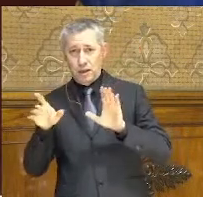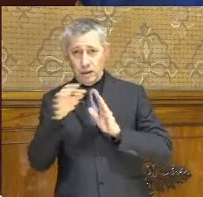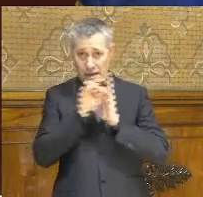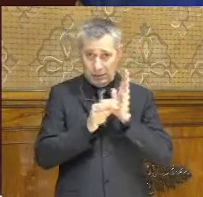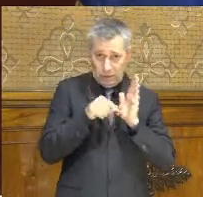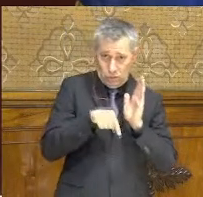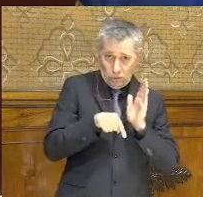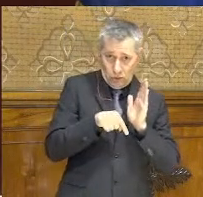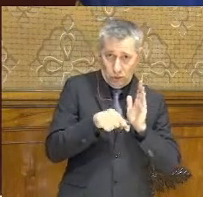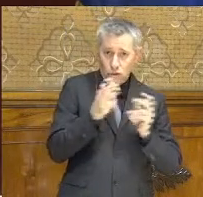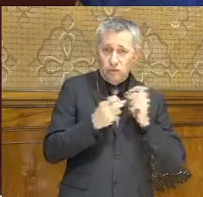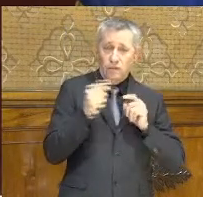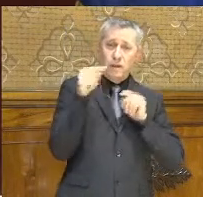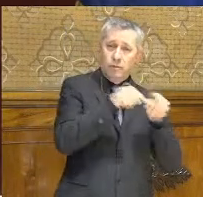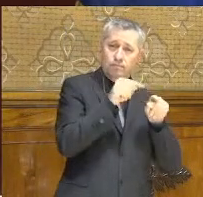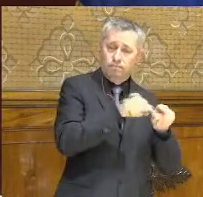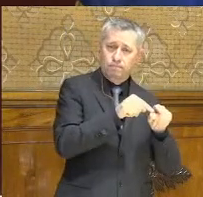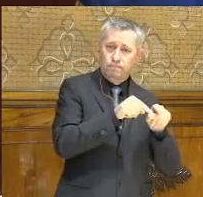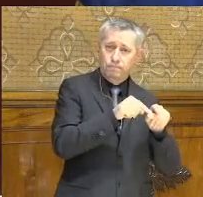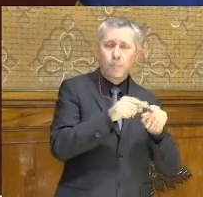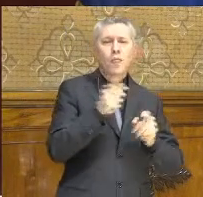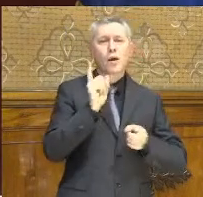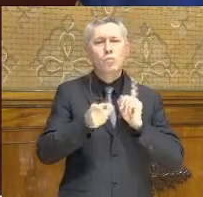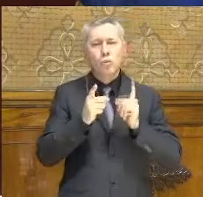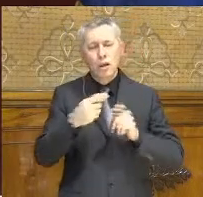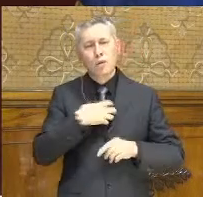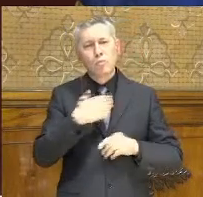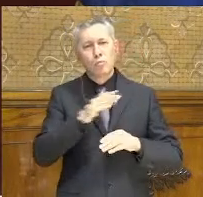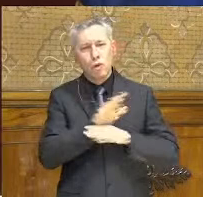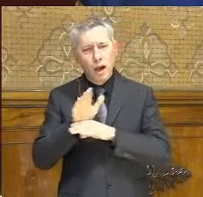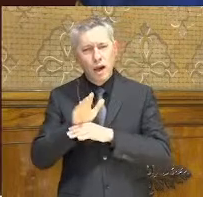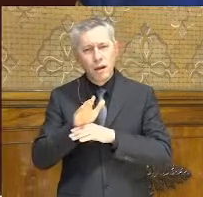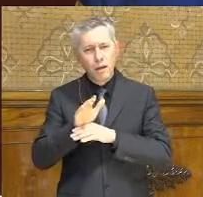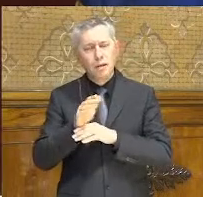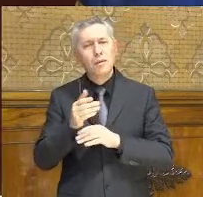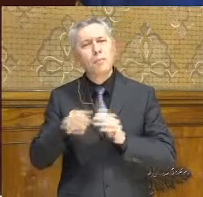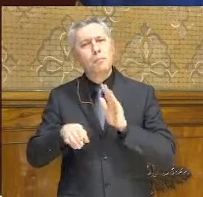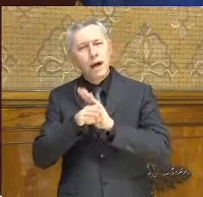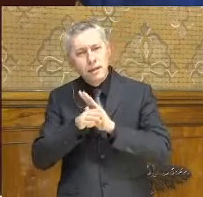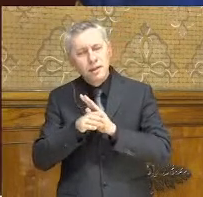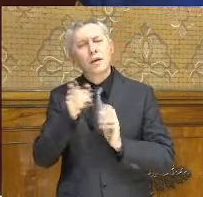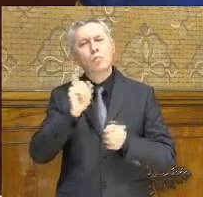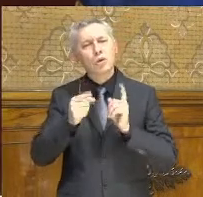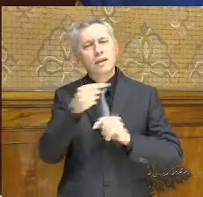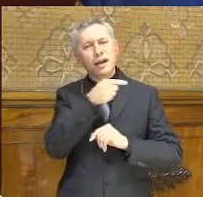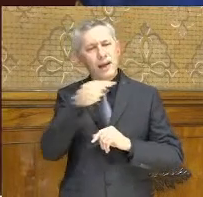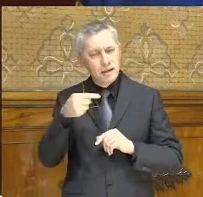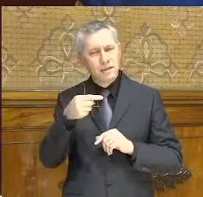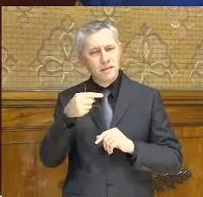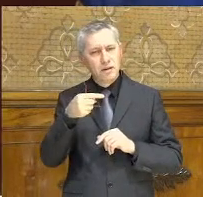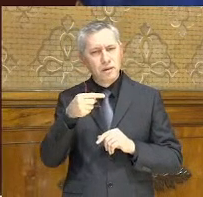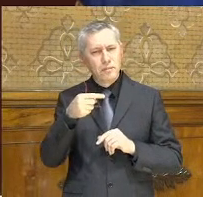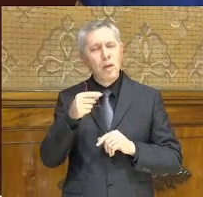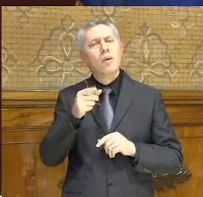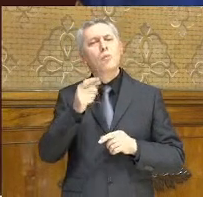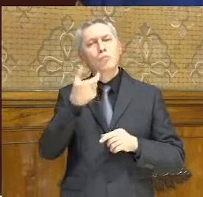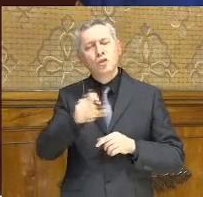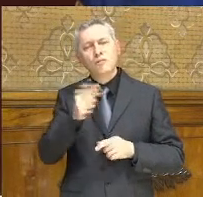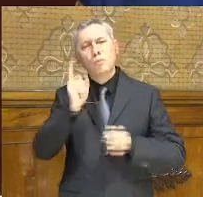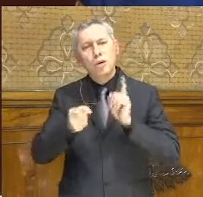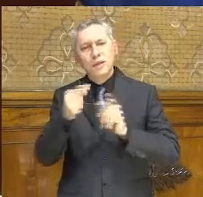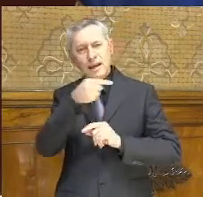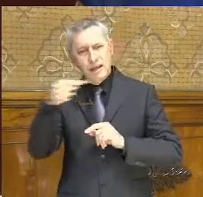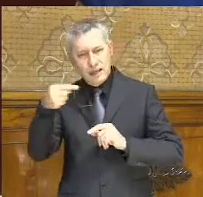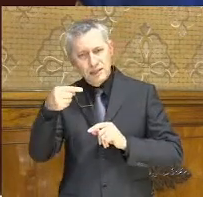theory should start with negative politics, the politics that informs us on how to tackle